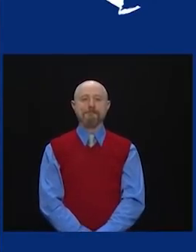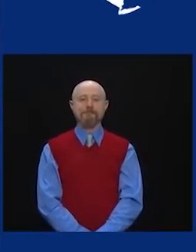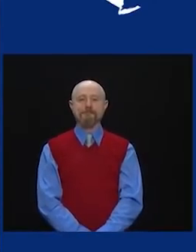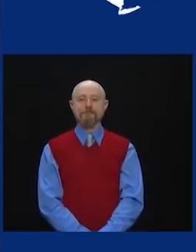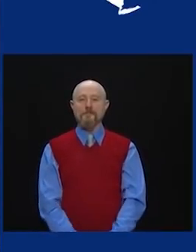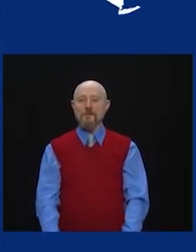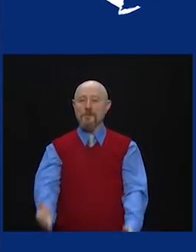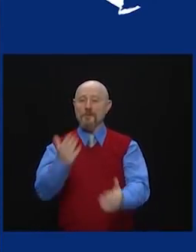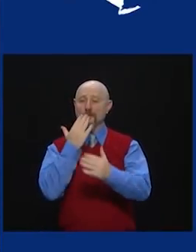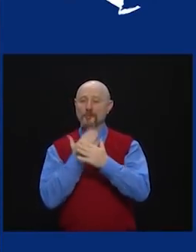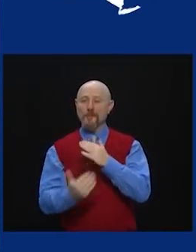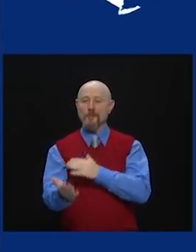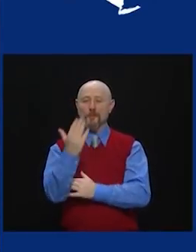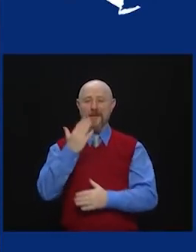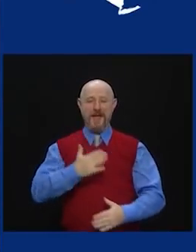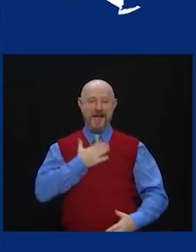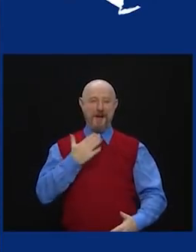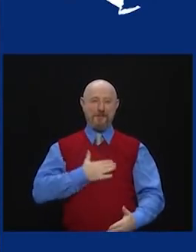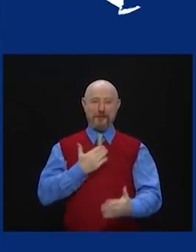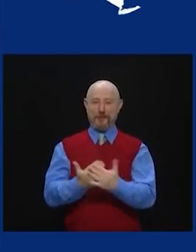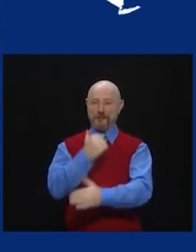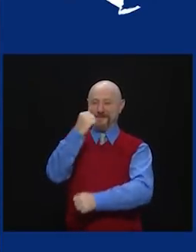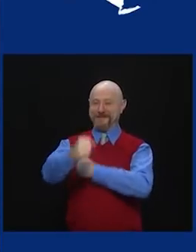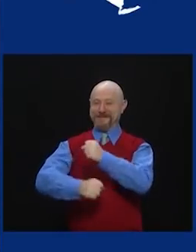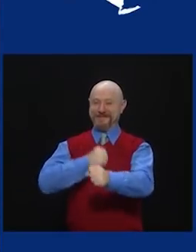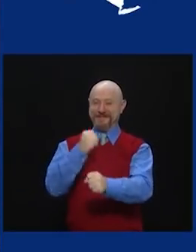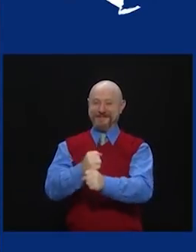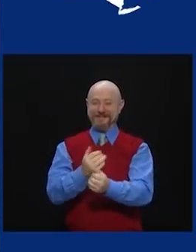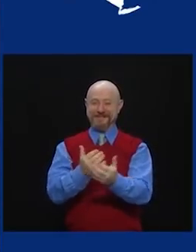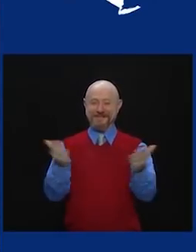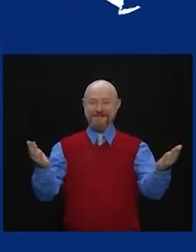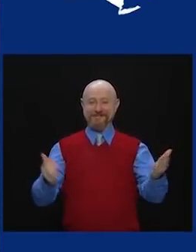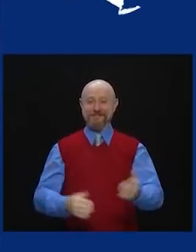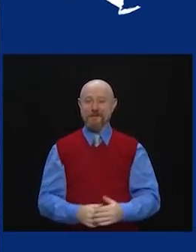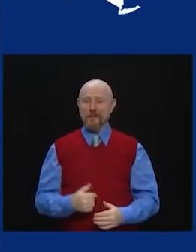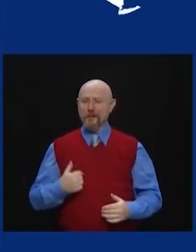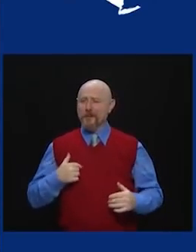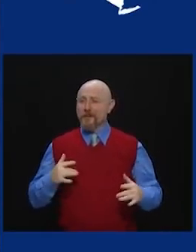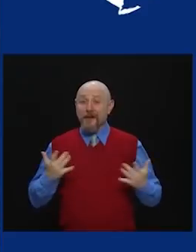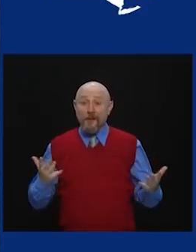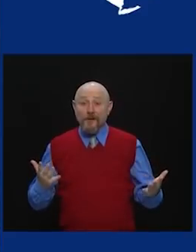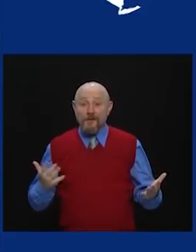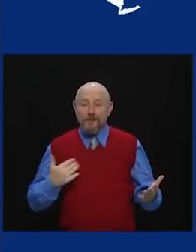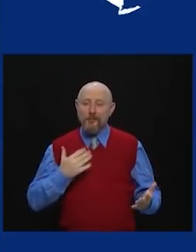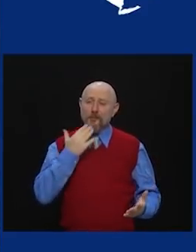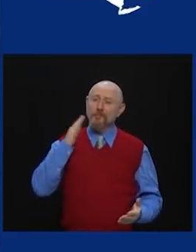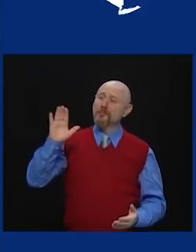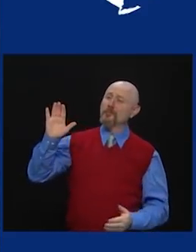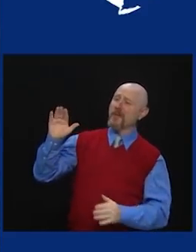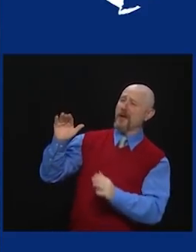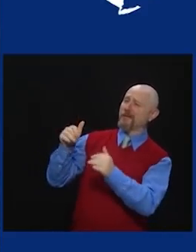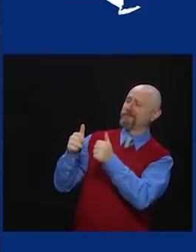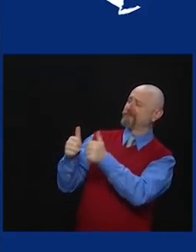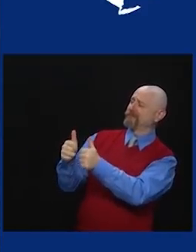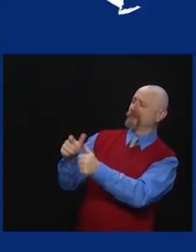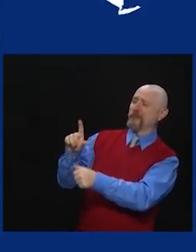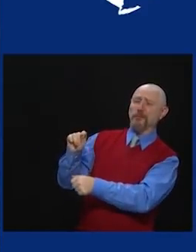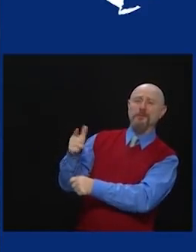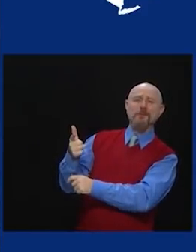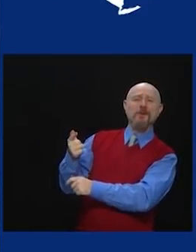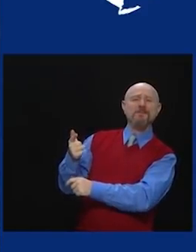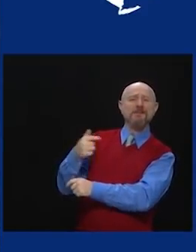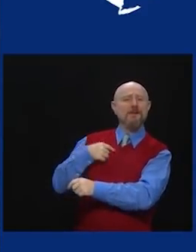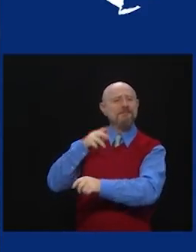Good morning and Happy New Year's. Delighted to say goodbye to 2021 in anticipation of a much better,